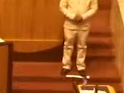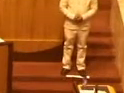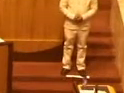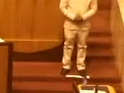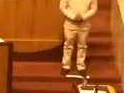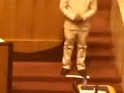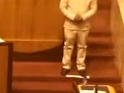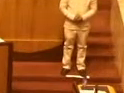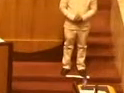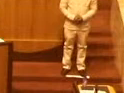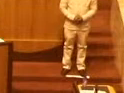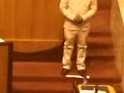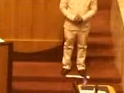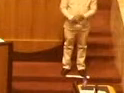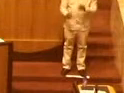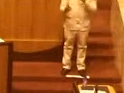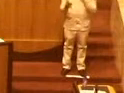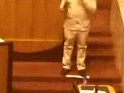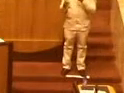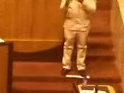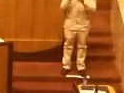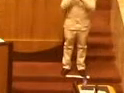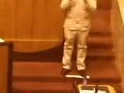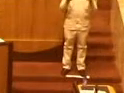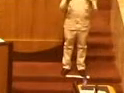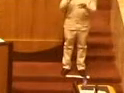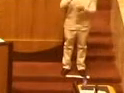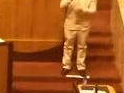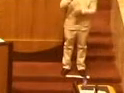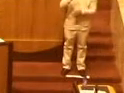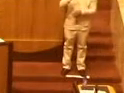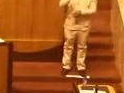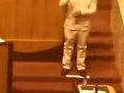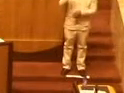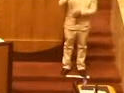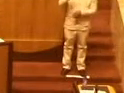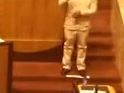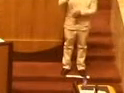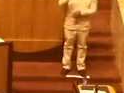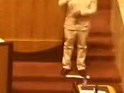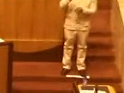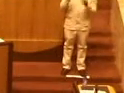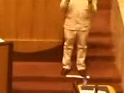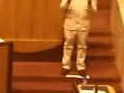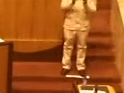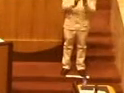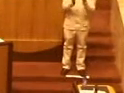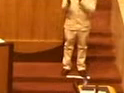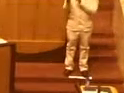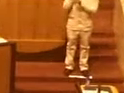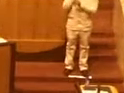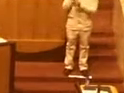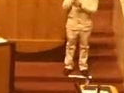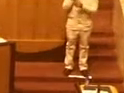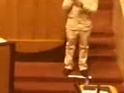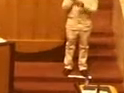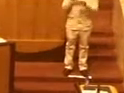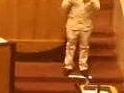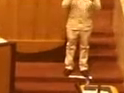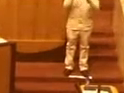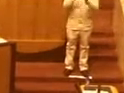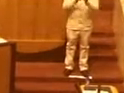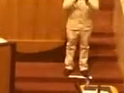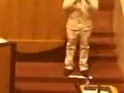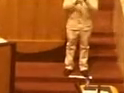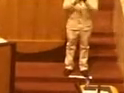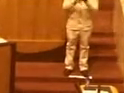Thank you. Thank you very much, Honorable Mulapisi. We'll now call the Chairperson of the Portfolio Committee on